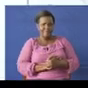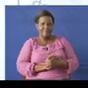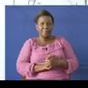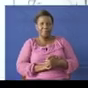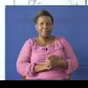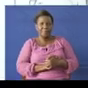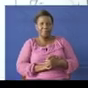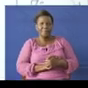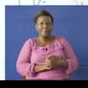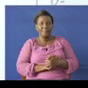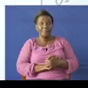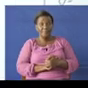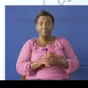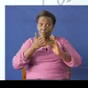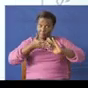of germs.